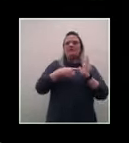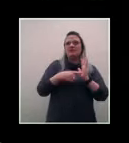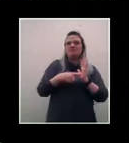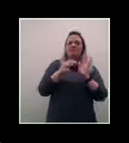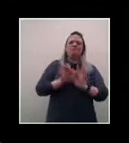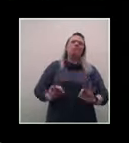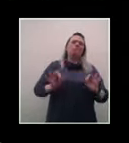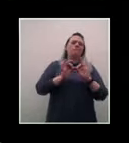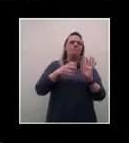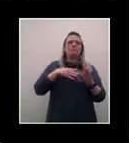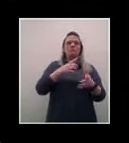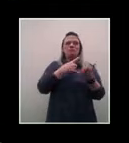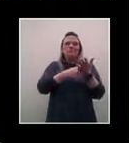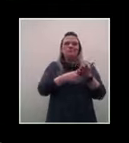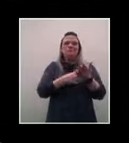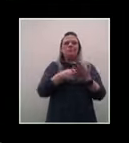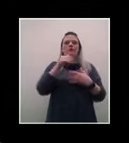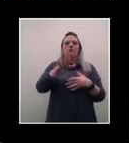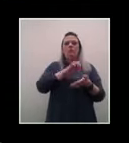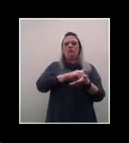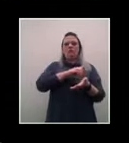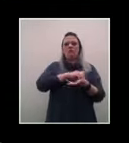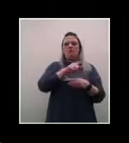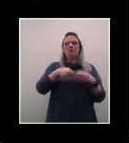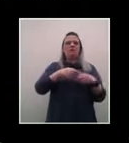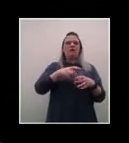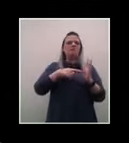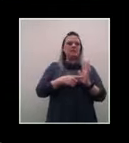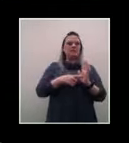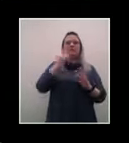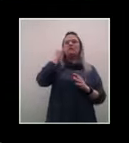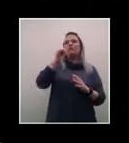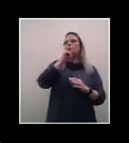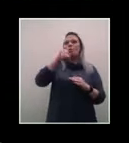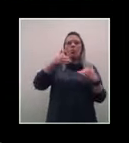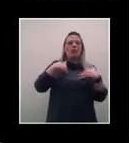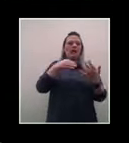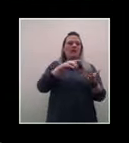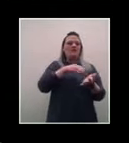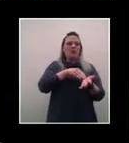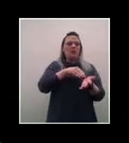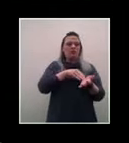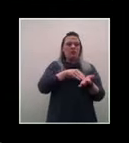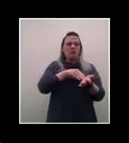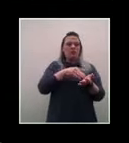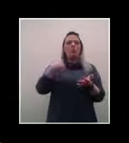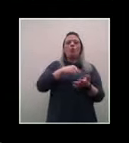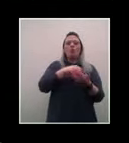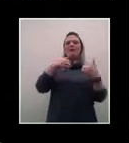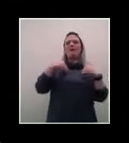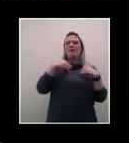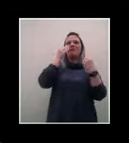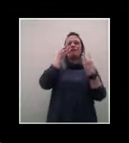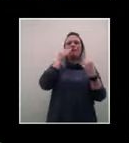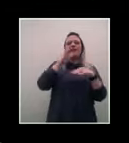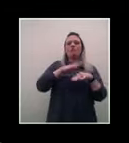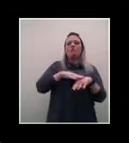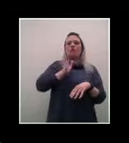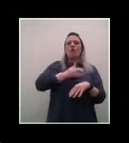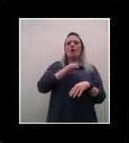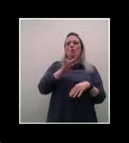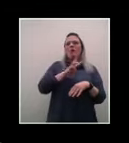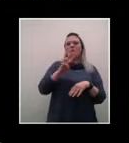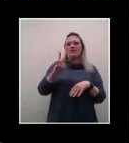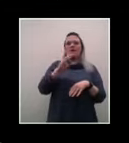talk to your healthcare provider about your symptoms. If you do not have a healthcare provider, we have information on our COVID-19 website and